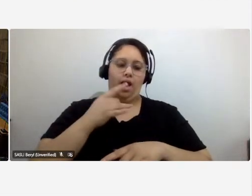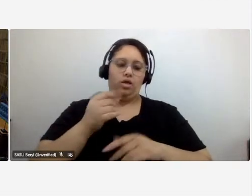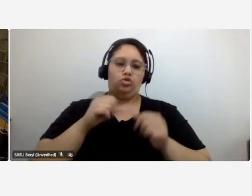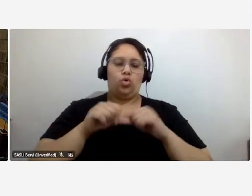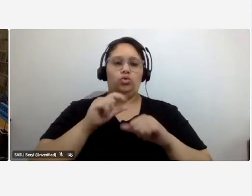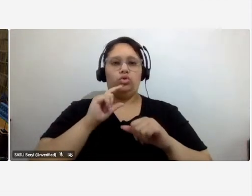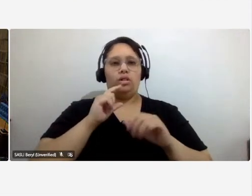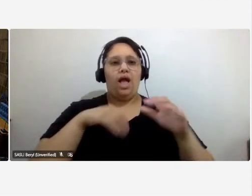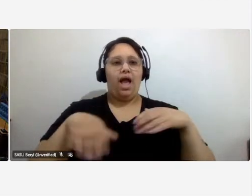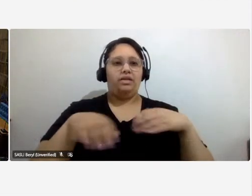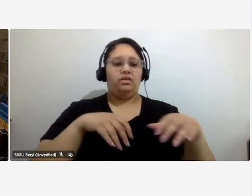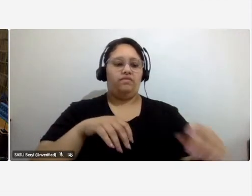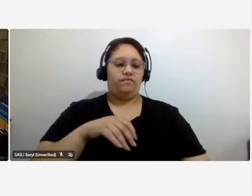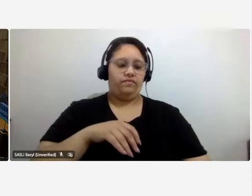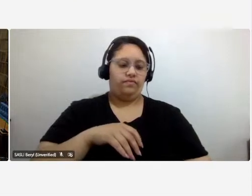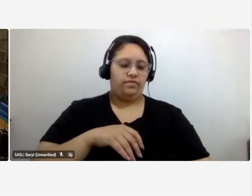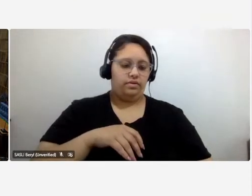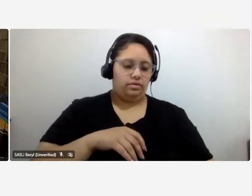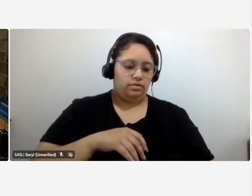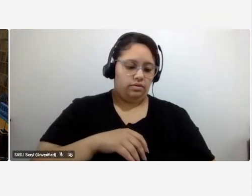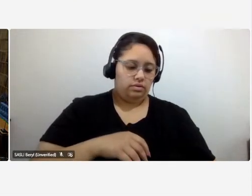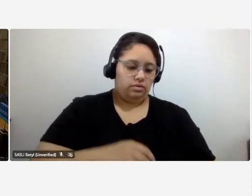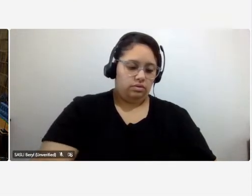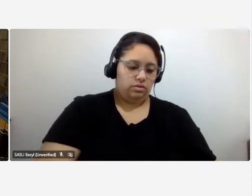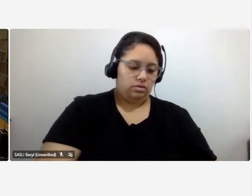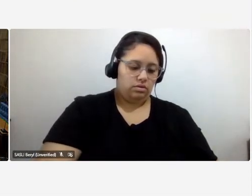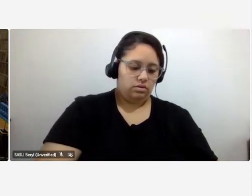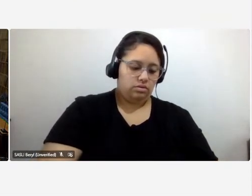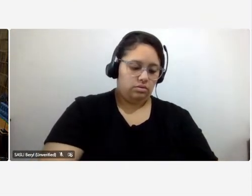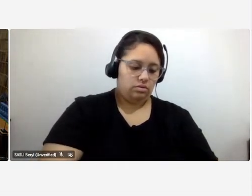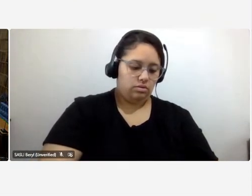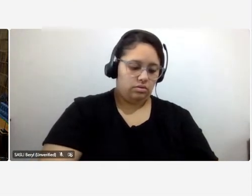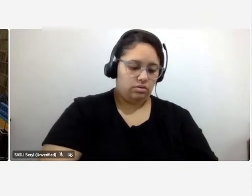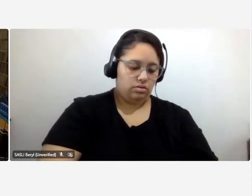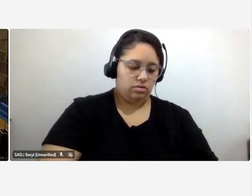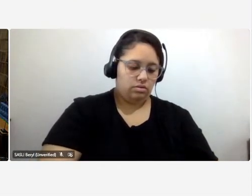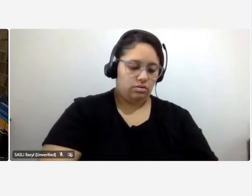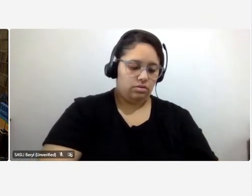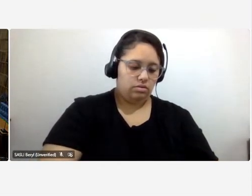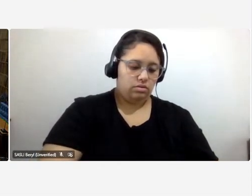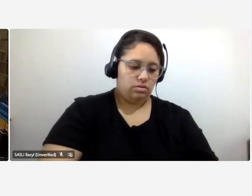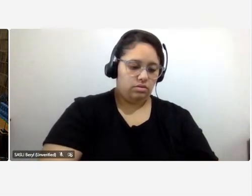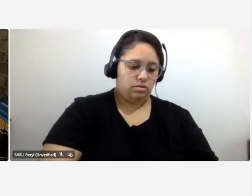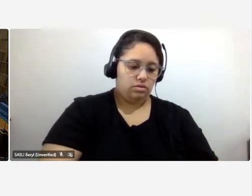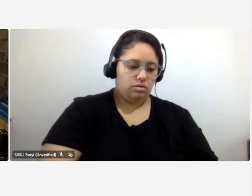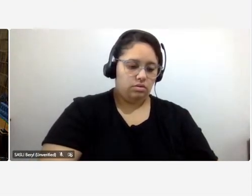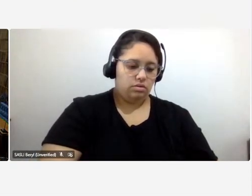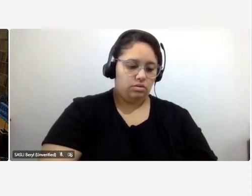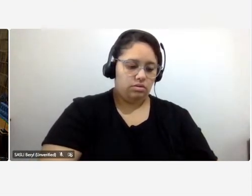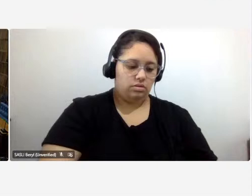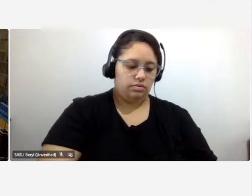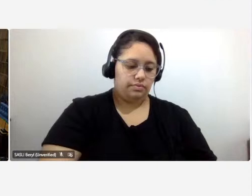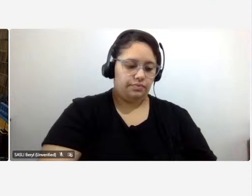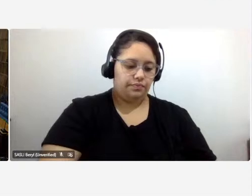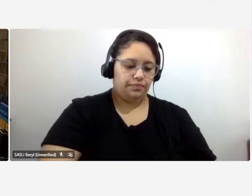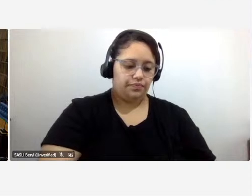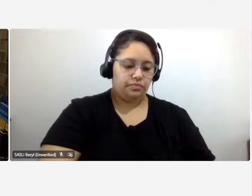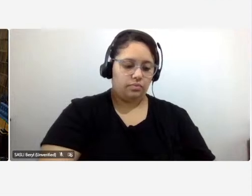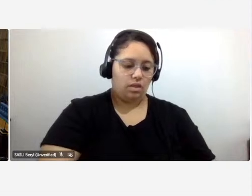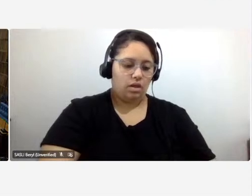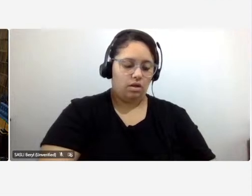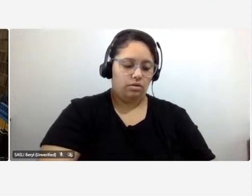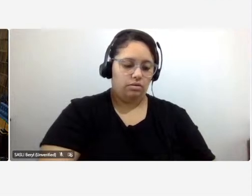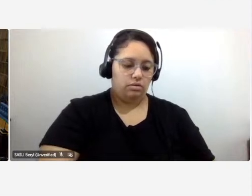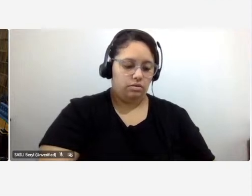socially active and actively volunteering in their communities than their age cohort. And they are